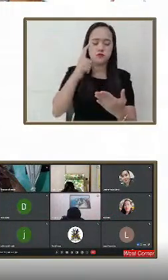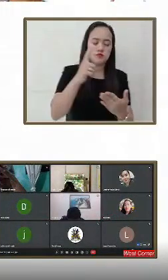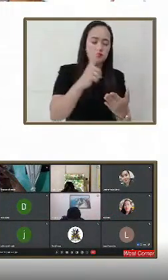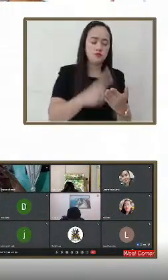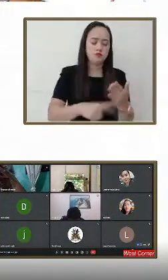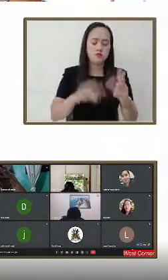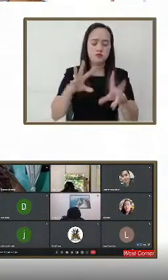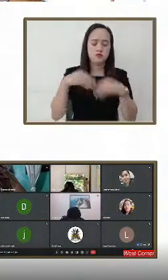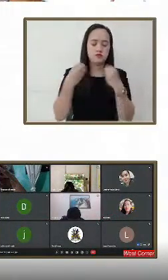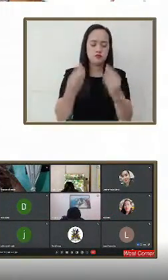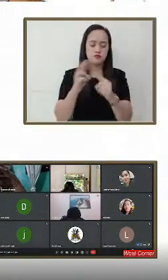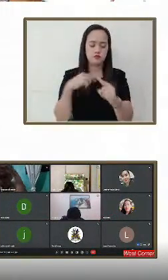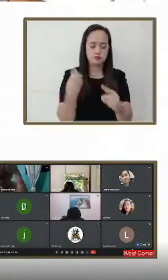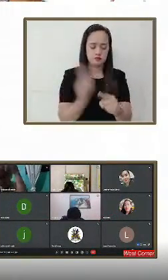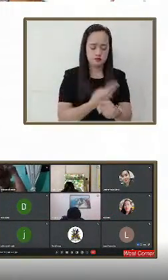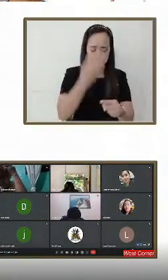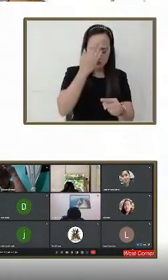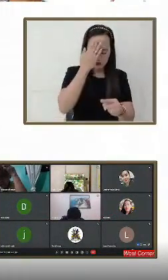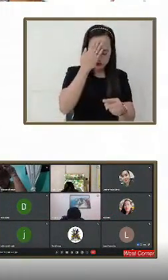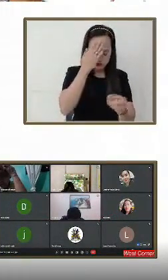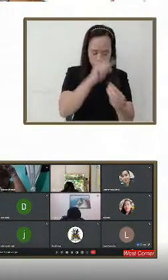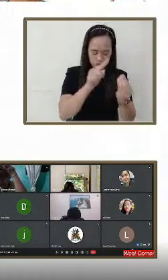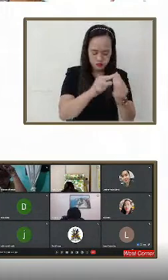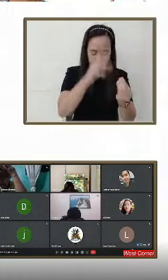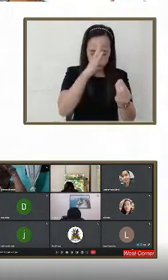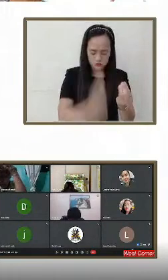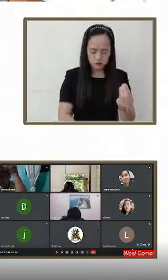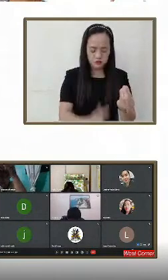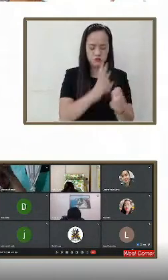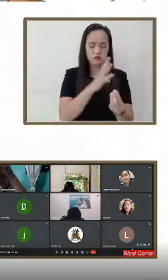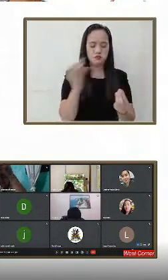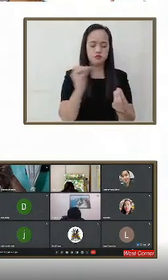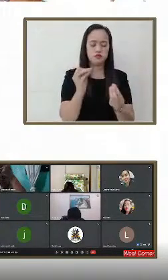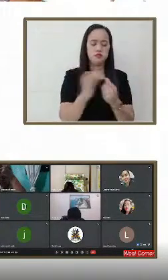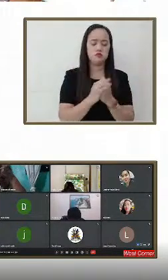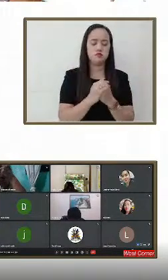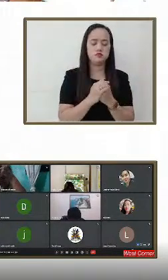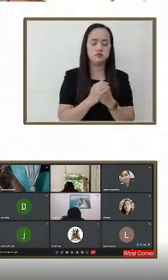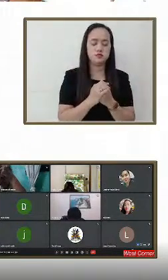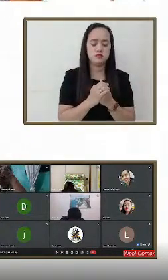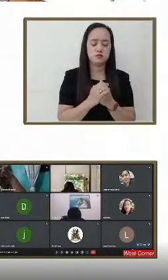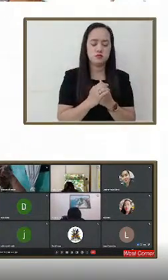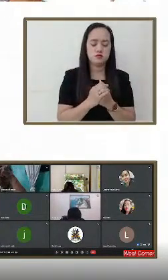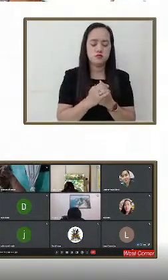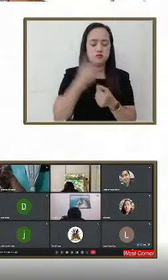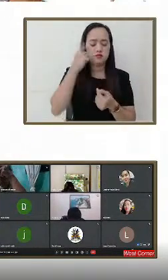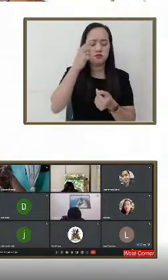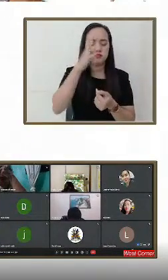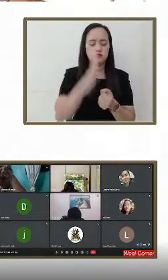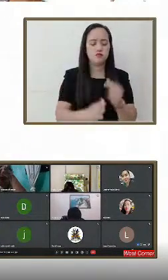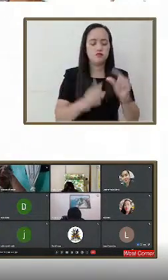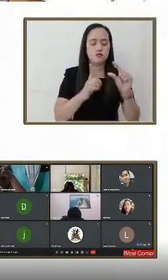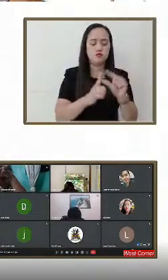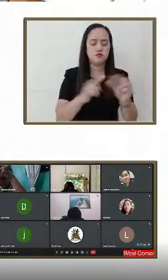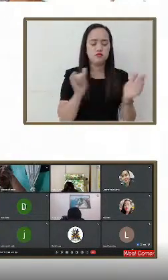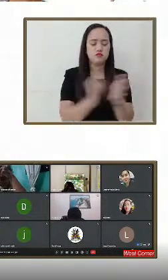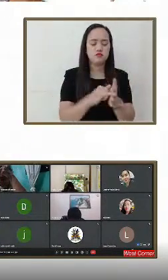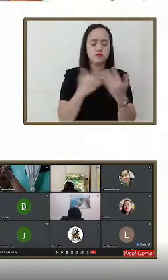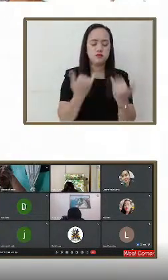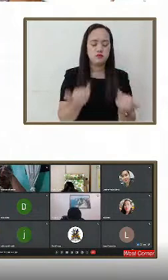na pagkakilala at pagkaalam po namin, Panginoon, sa inyong salita. Maliwanag,